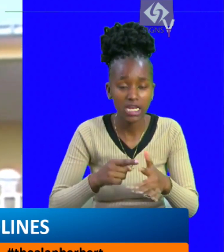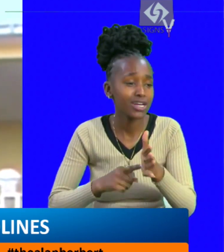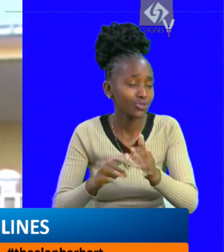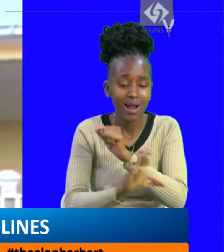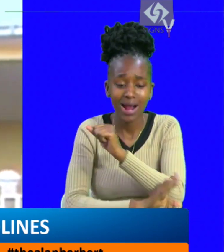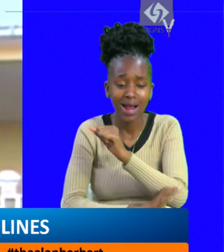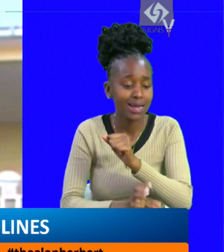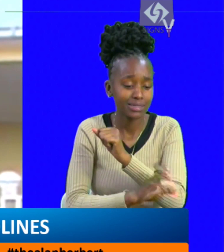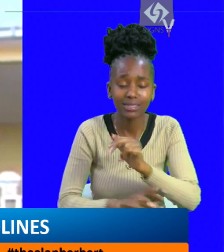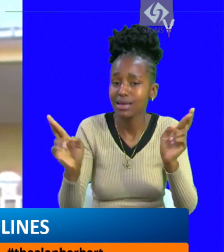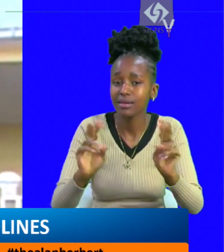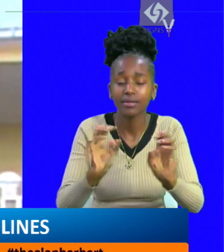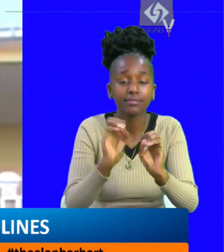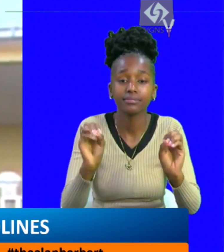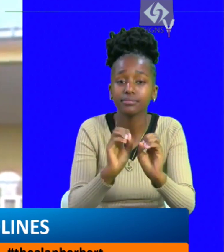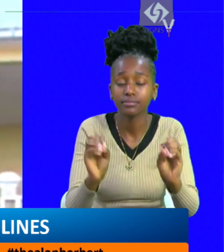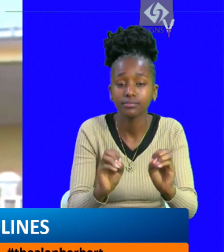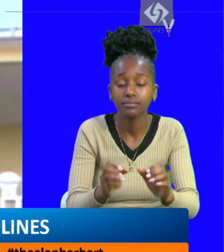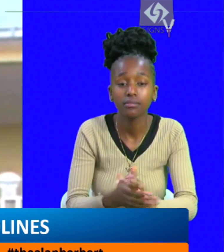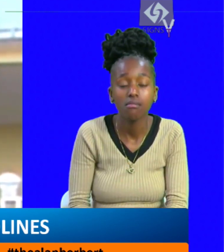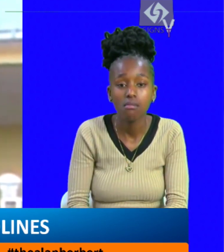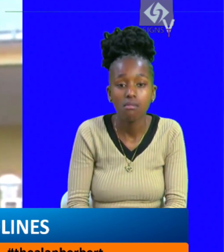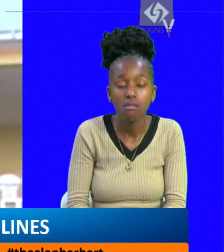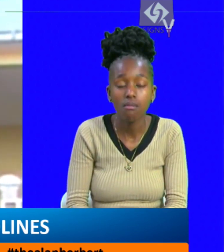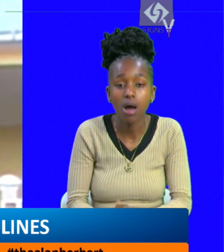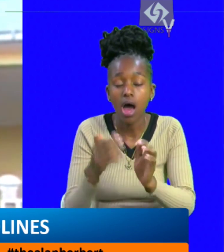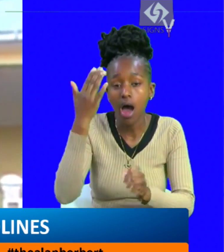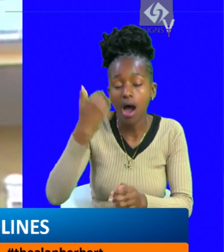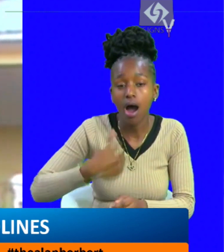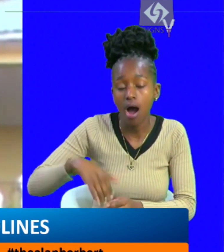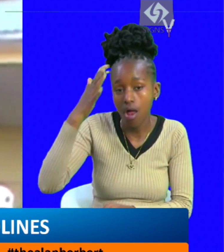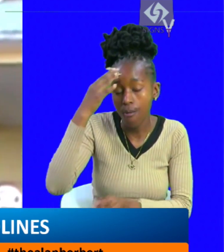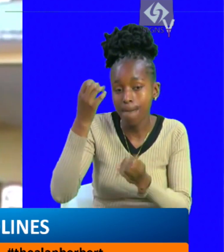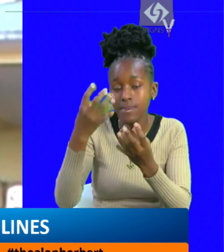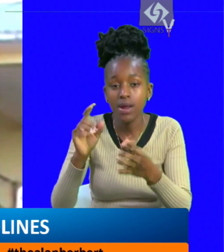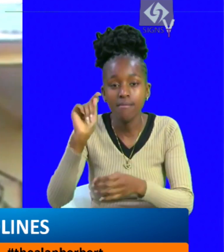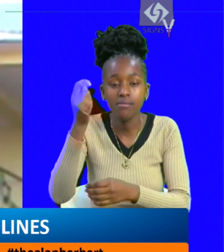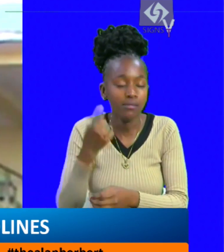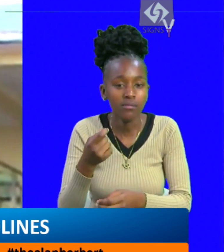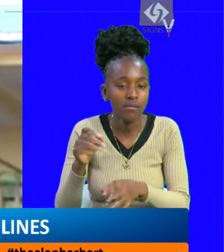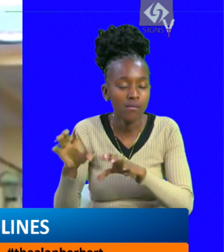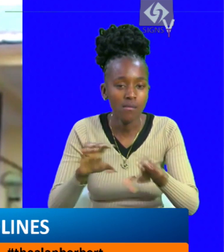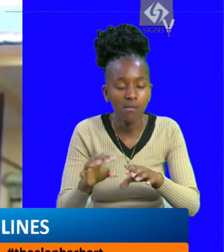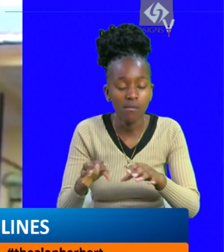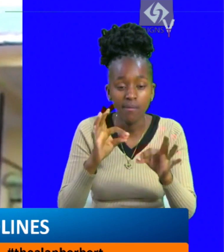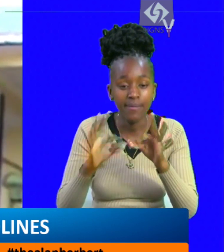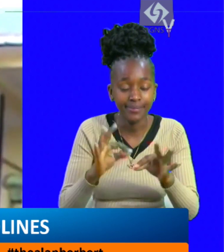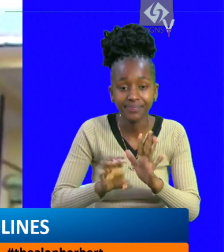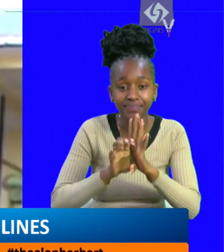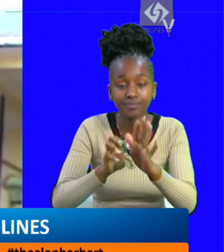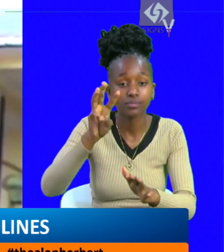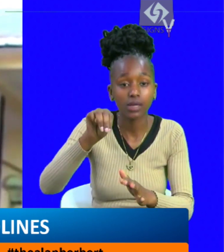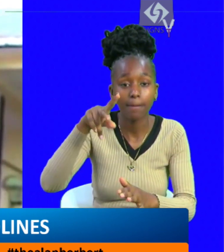well. If they don't respond to the issues of West Pokot, we will be among the people who will sign the 10 million signatures to show our dissatisfaction. This